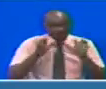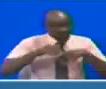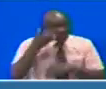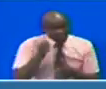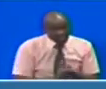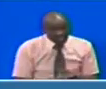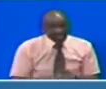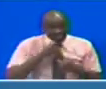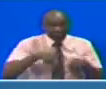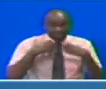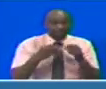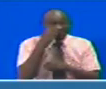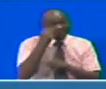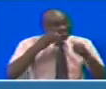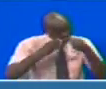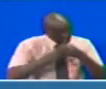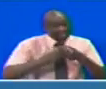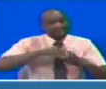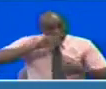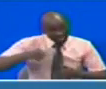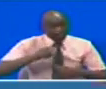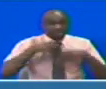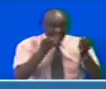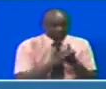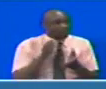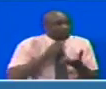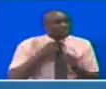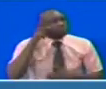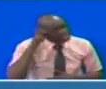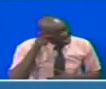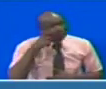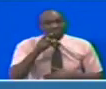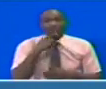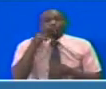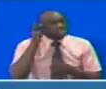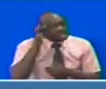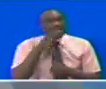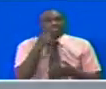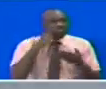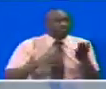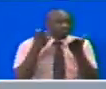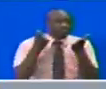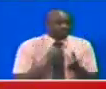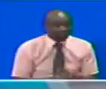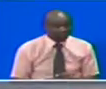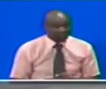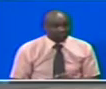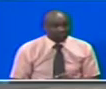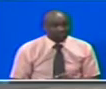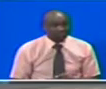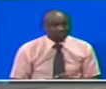He's given out about 59 million shillings, but let's just cross over there and take a look at what Ruto has for the farmers